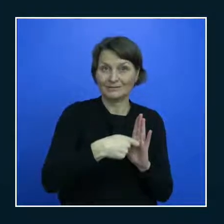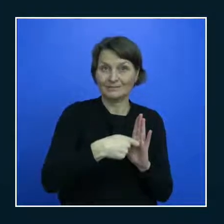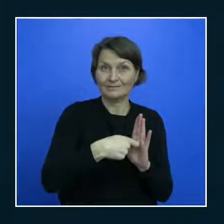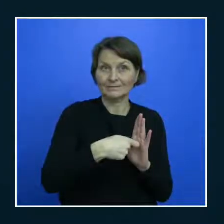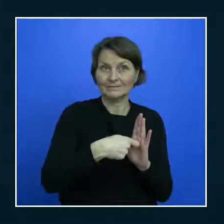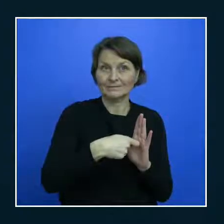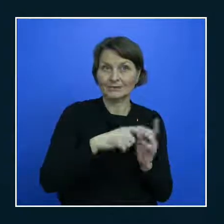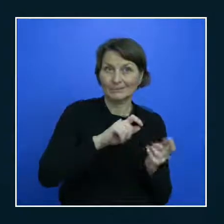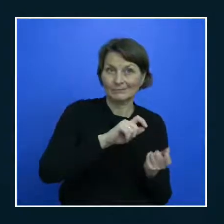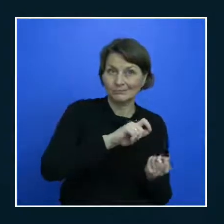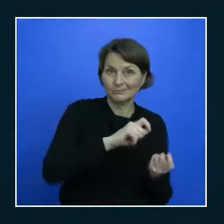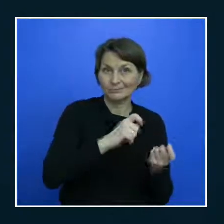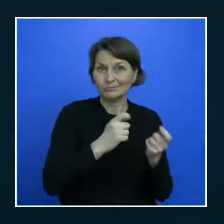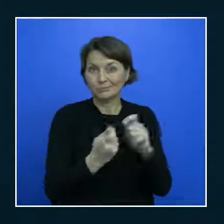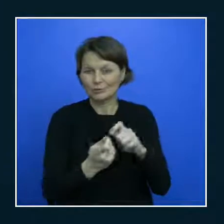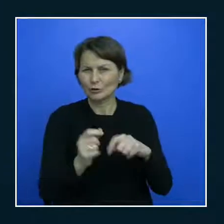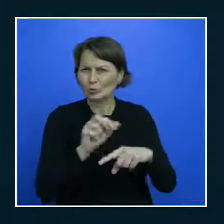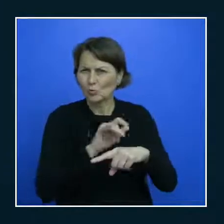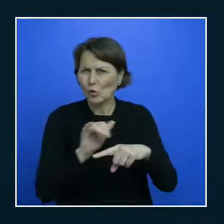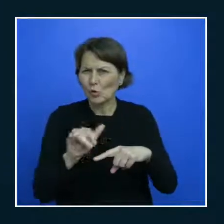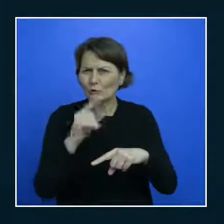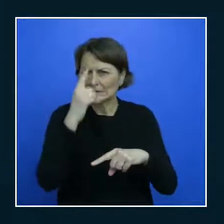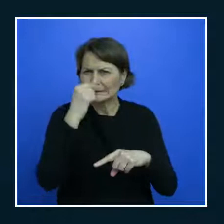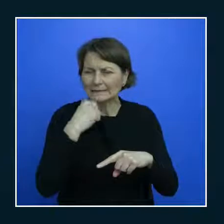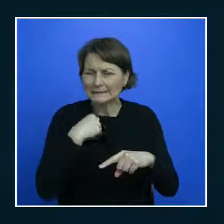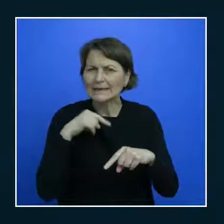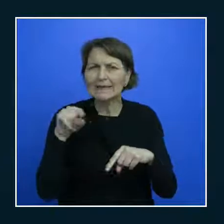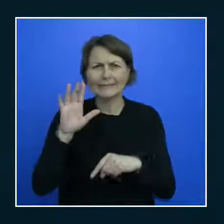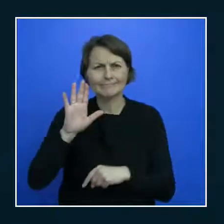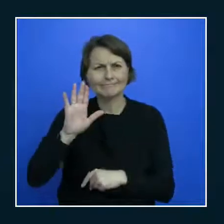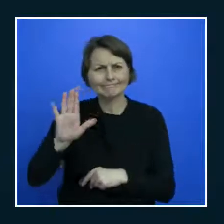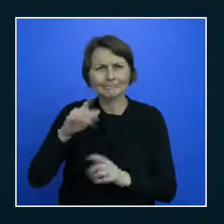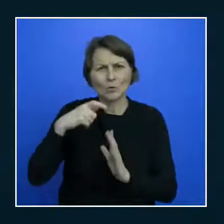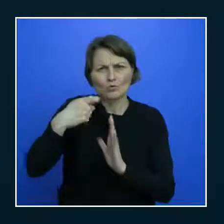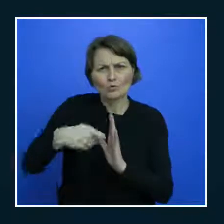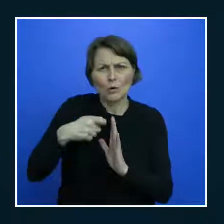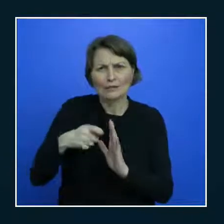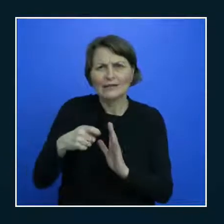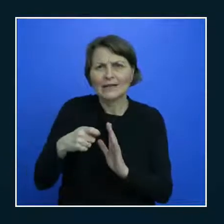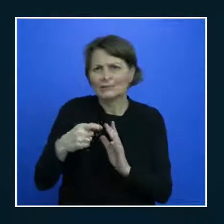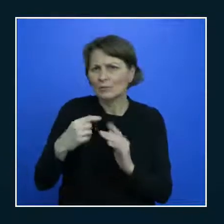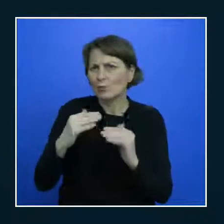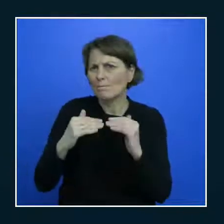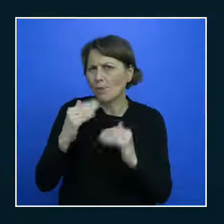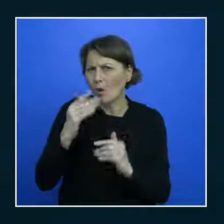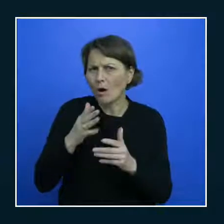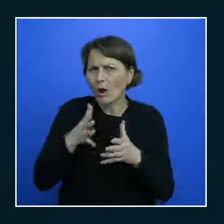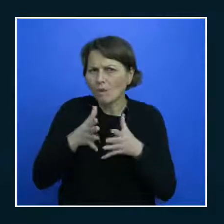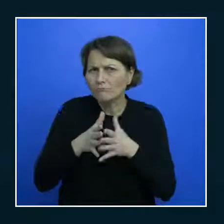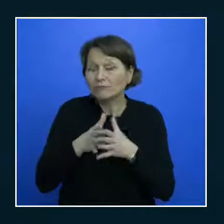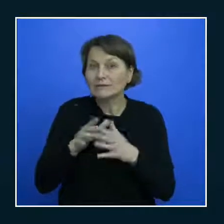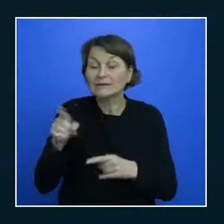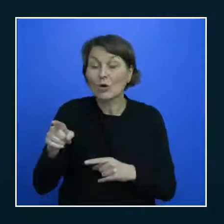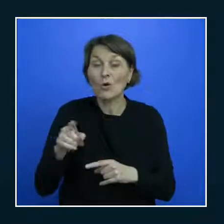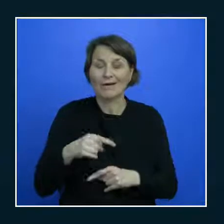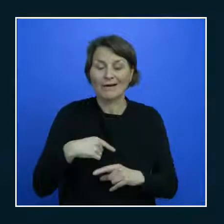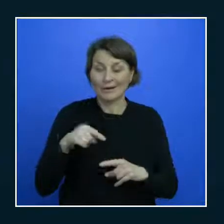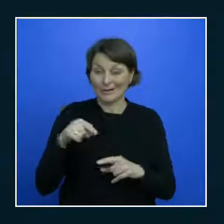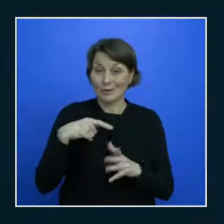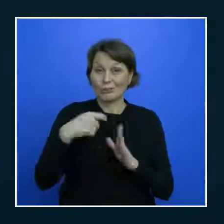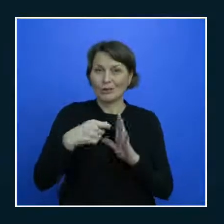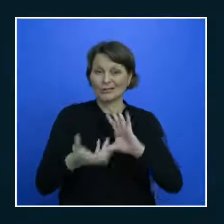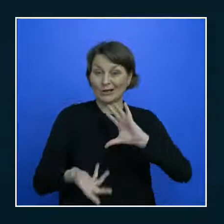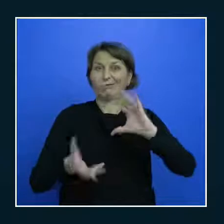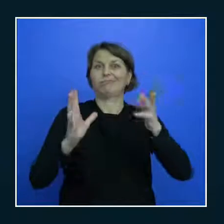That I think she's going to talk about her project. Find out that a project turned into a fiasco, not because of Azure,